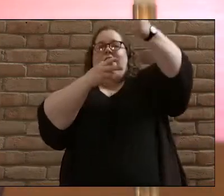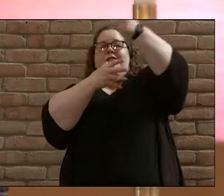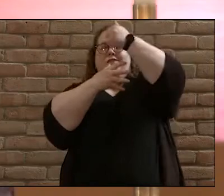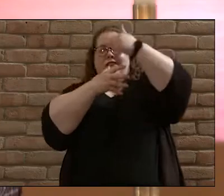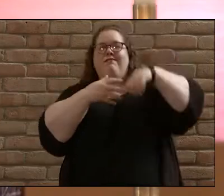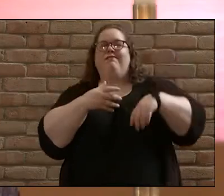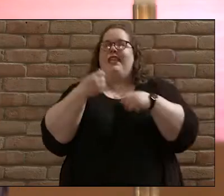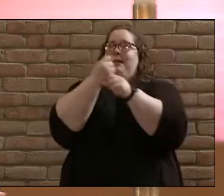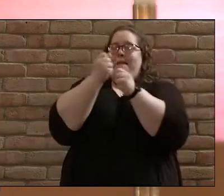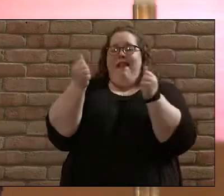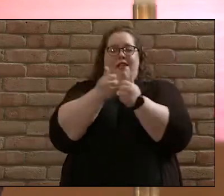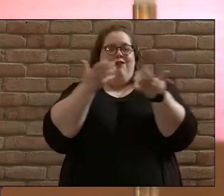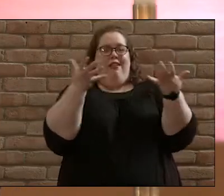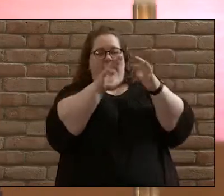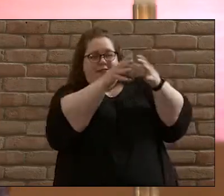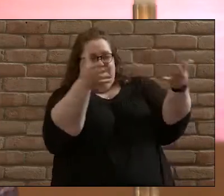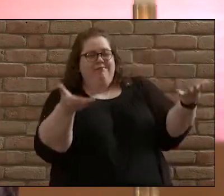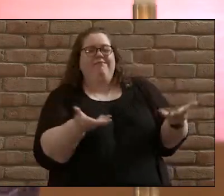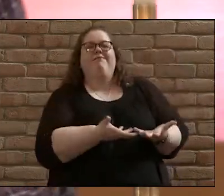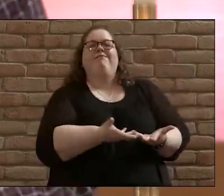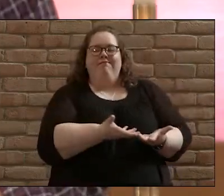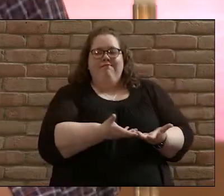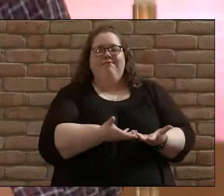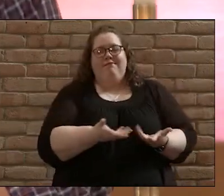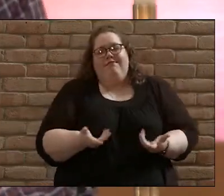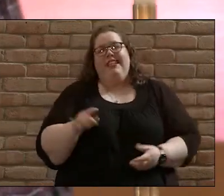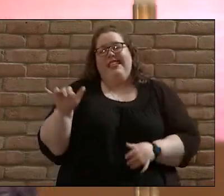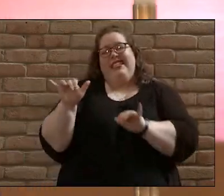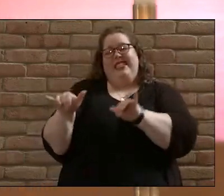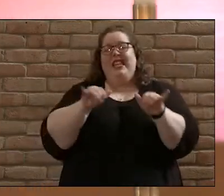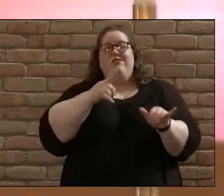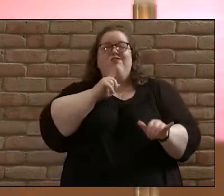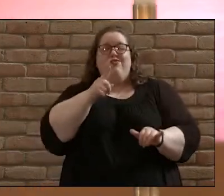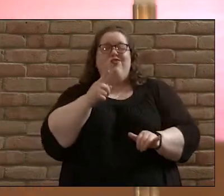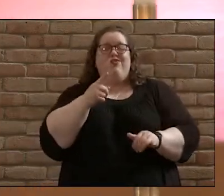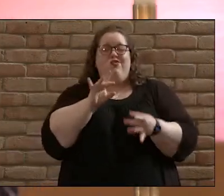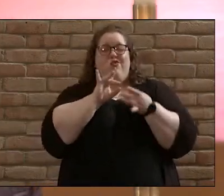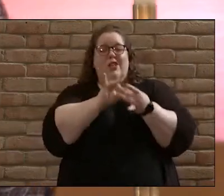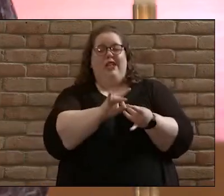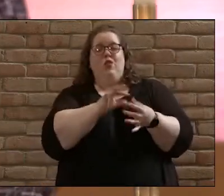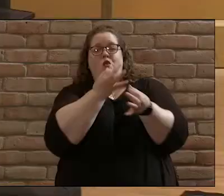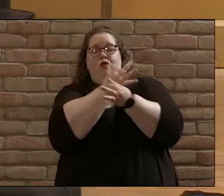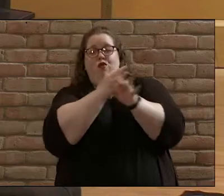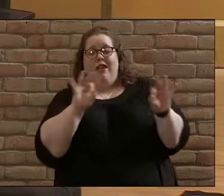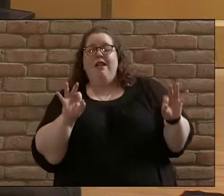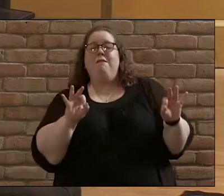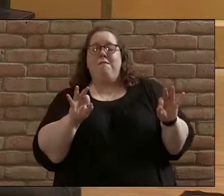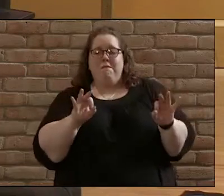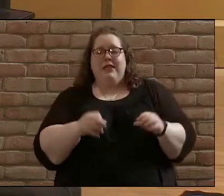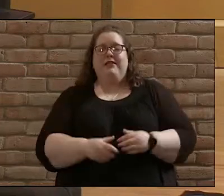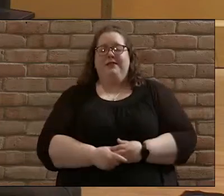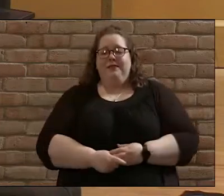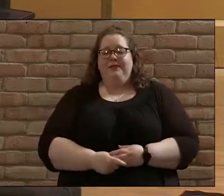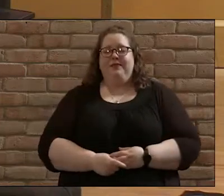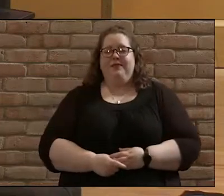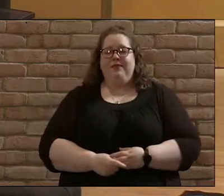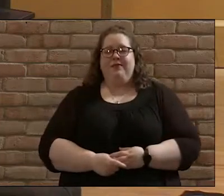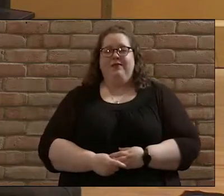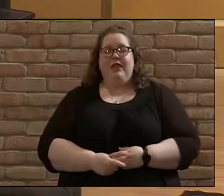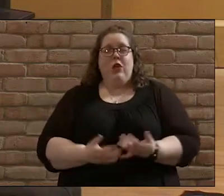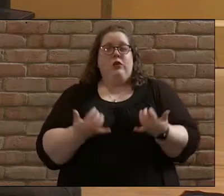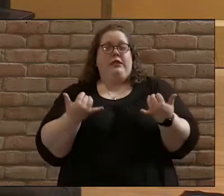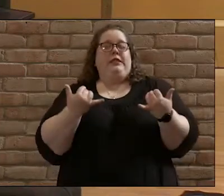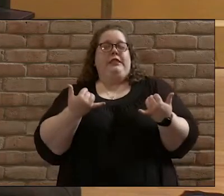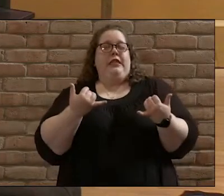And friends, the same is true with our freedom as well. You say, even today as we celebrate